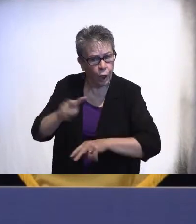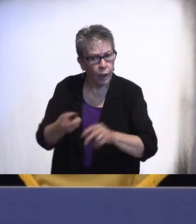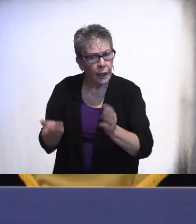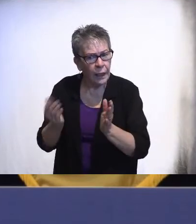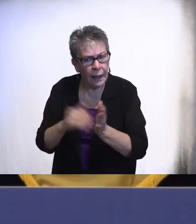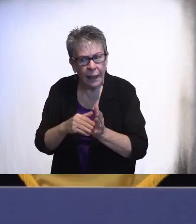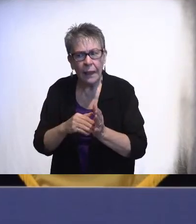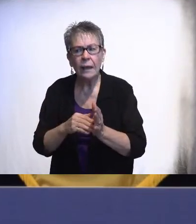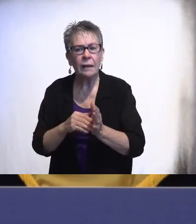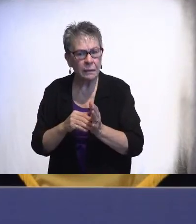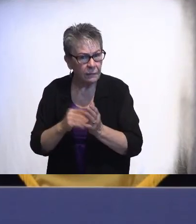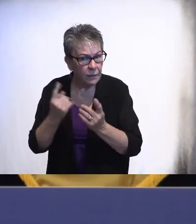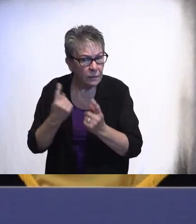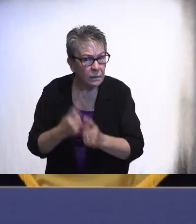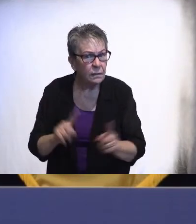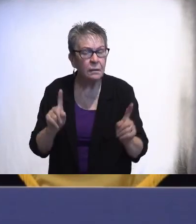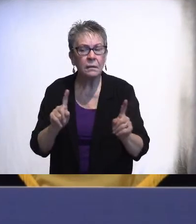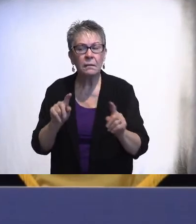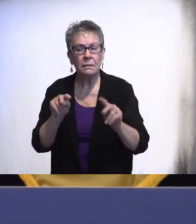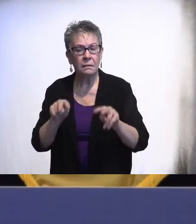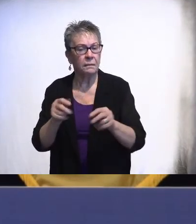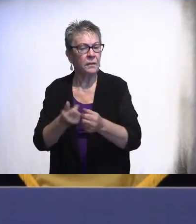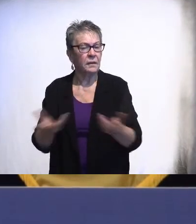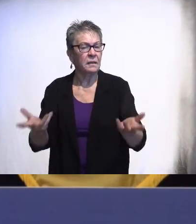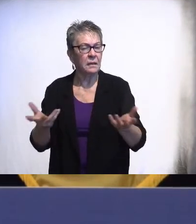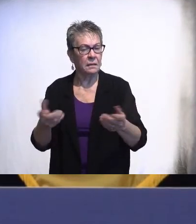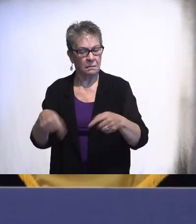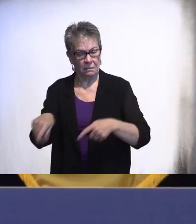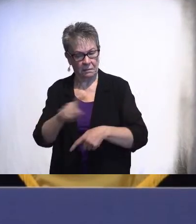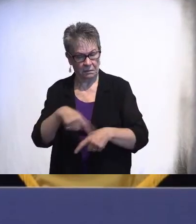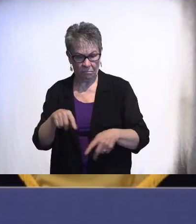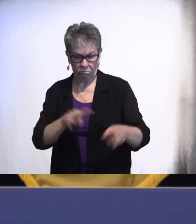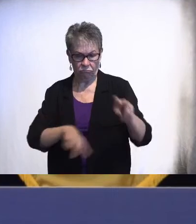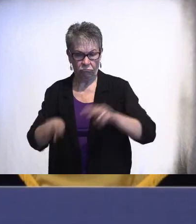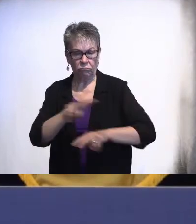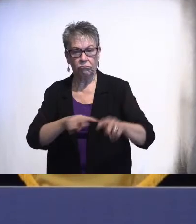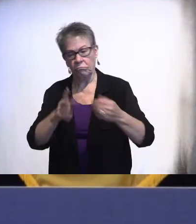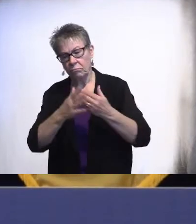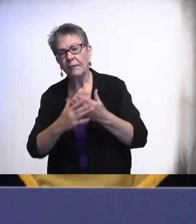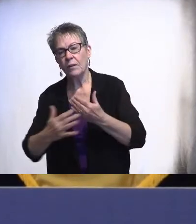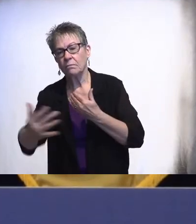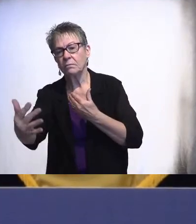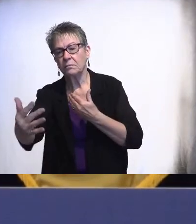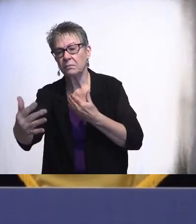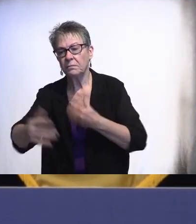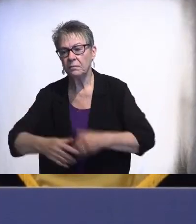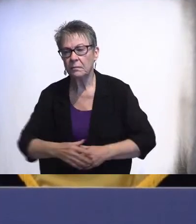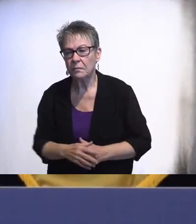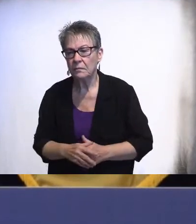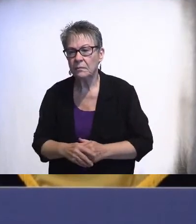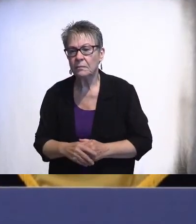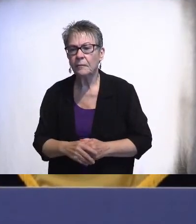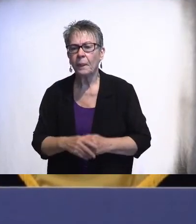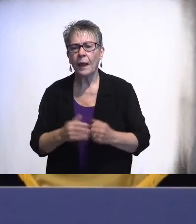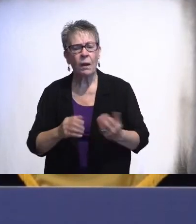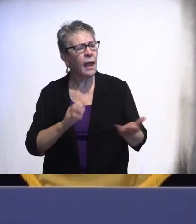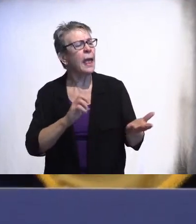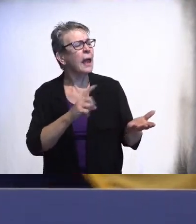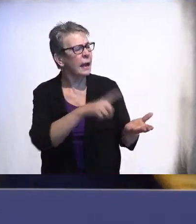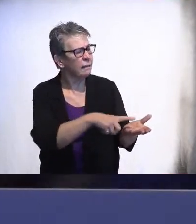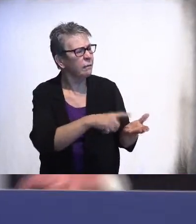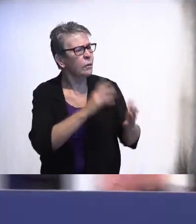to do that as well. So I don't know how, we have to at least let Ed say something here. Ed, how did I do, and anything you want to